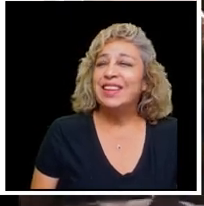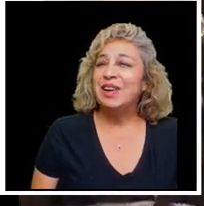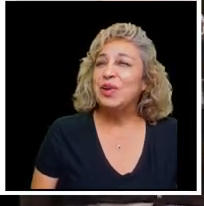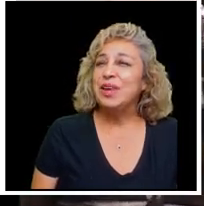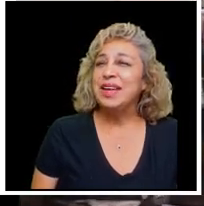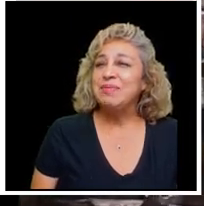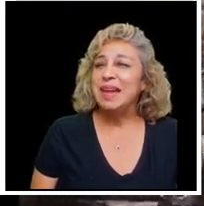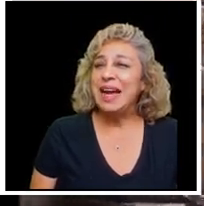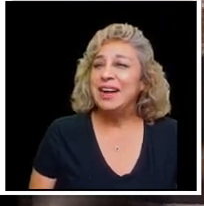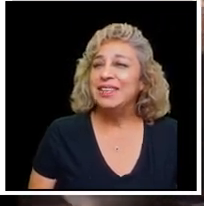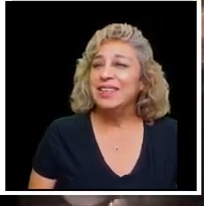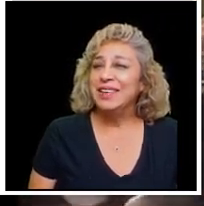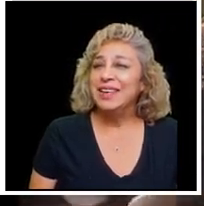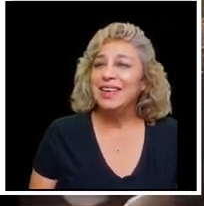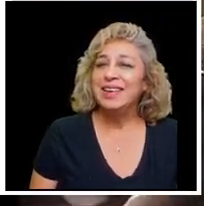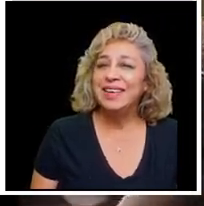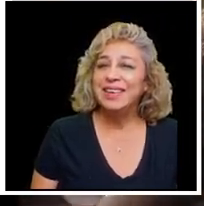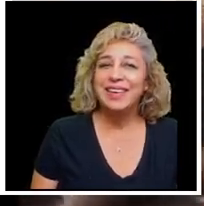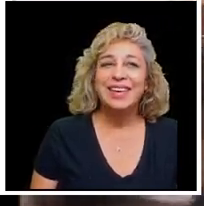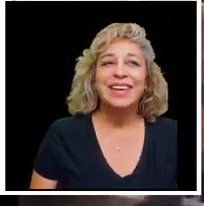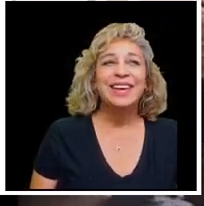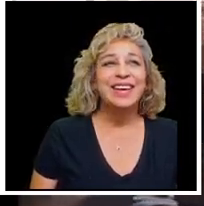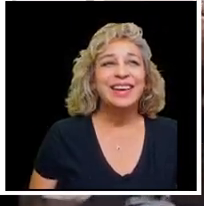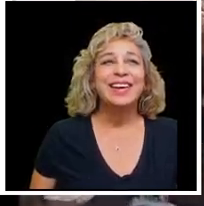they're loading him down